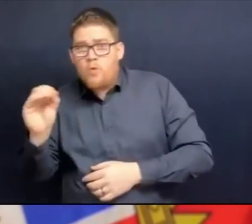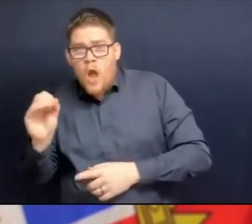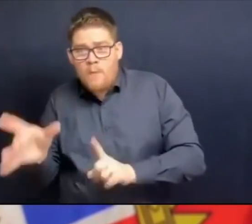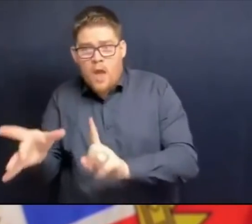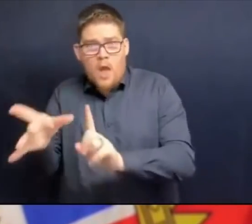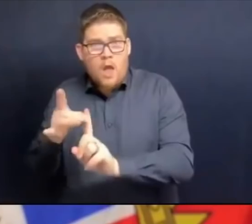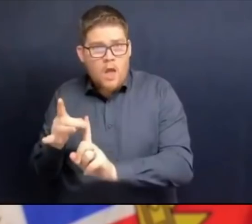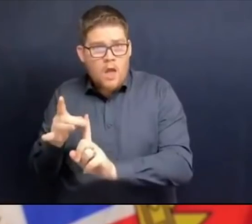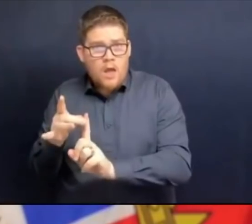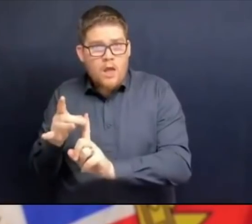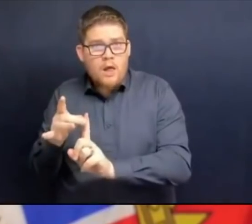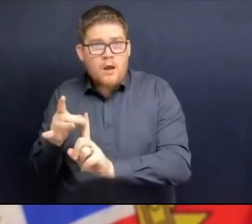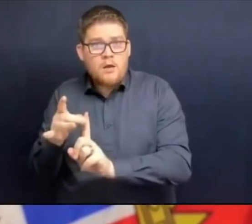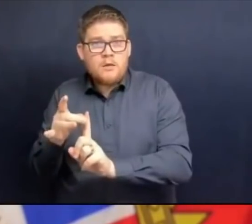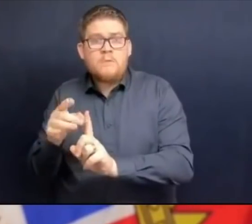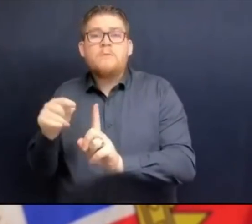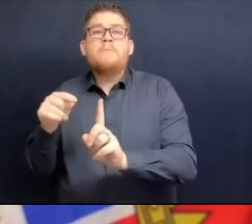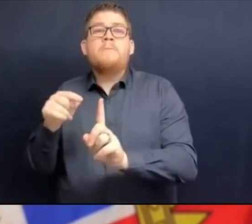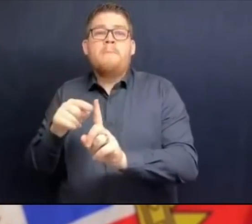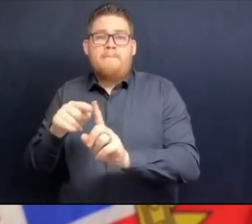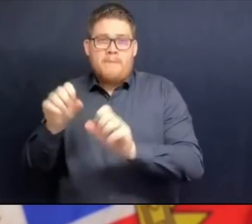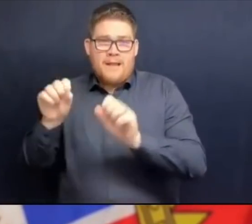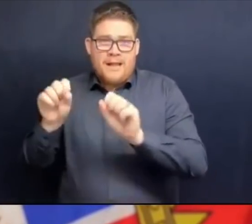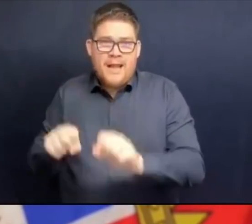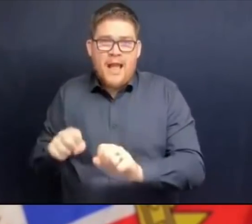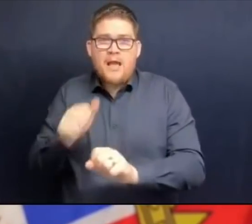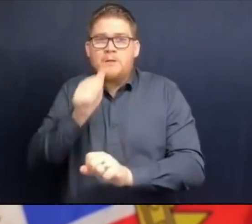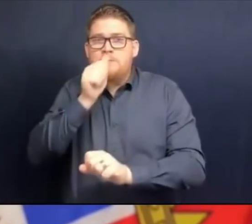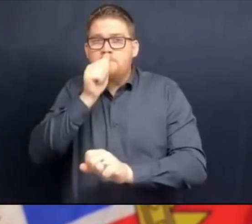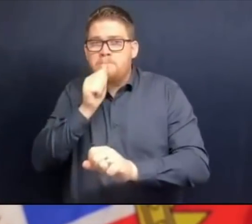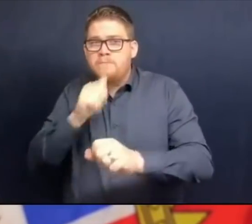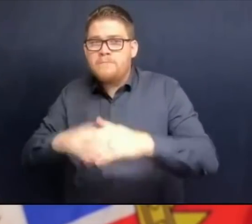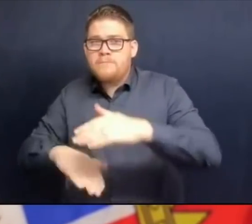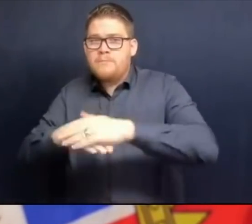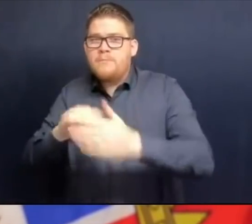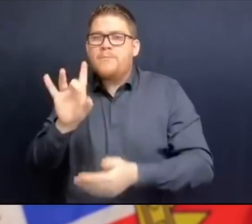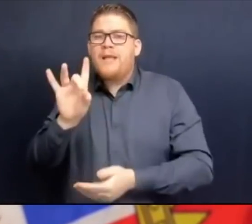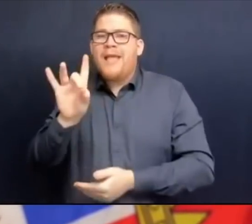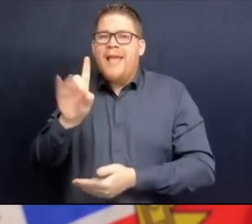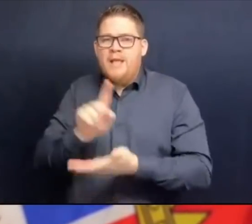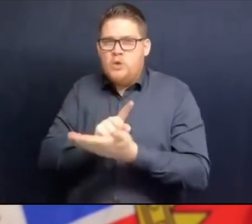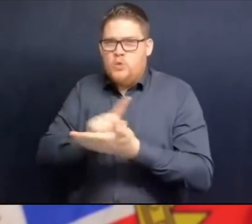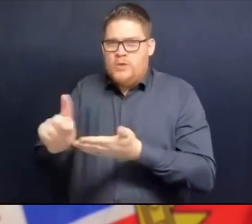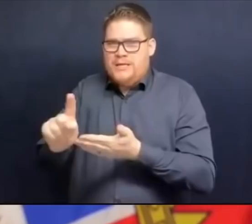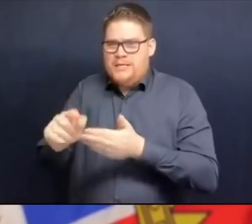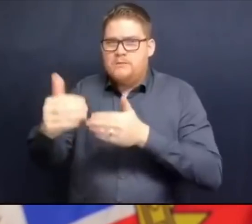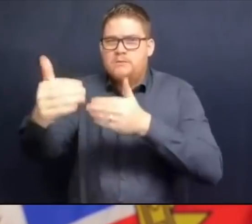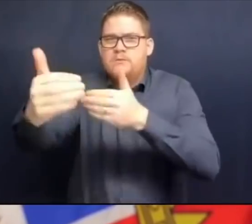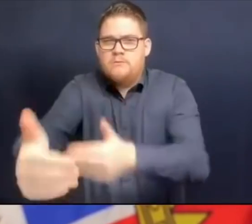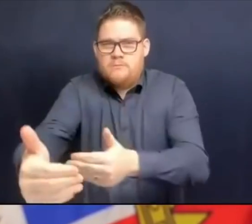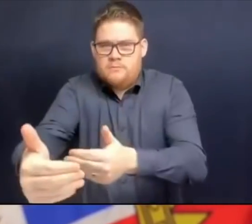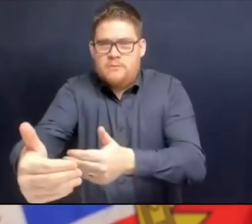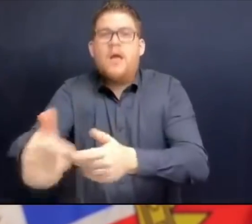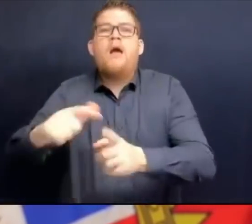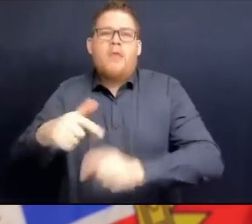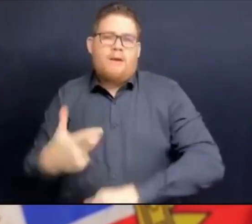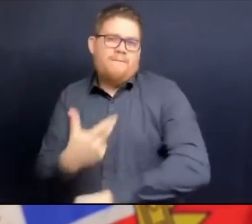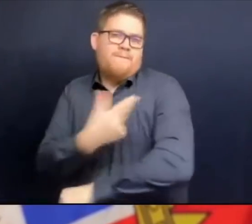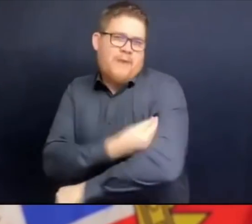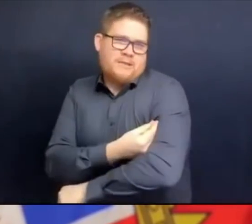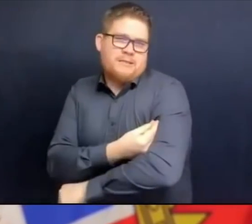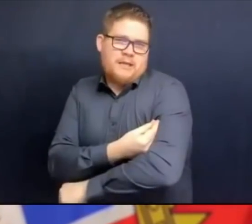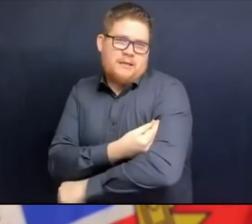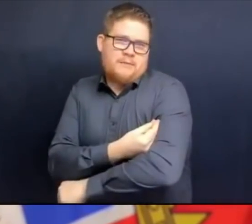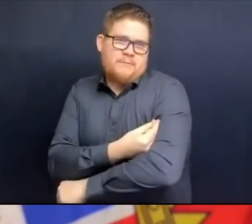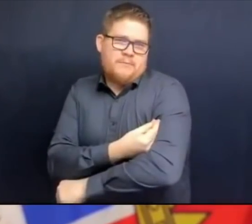can wait as long as 8 weeks until you start your immunization, dose 1s and dose